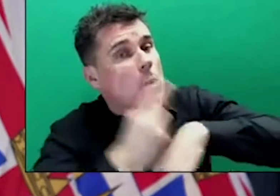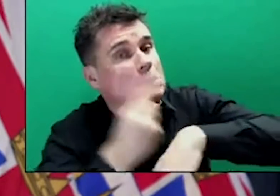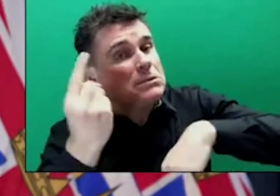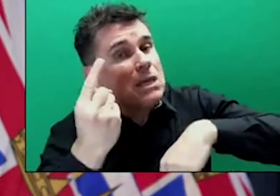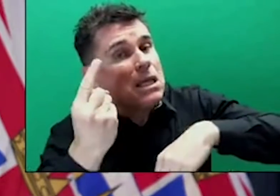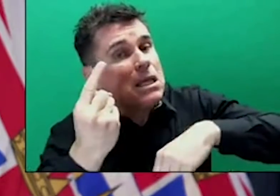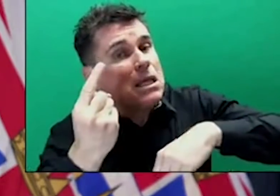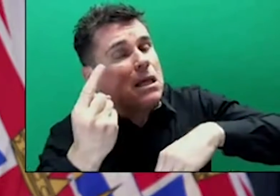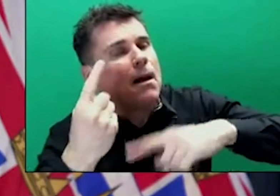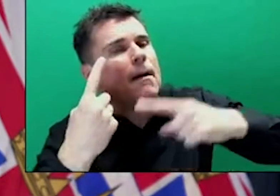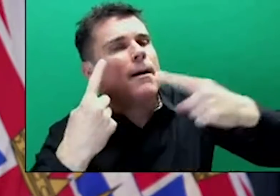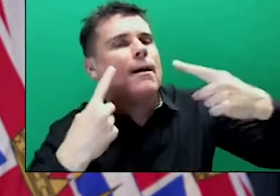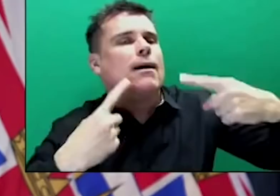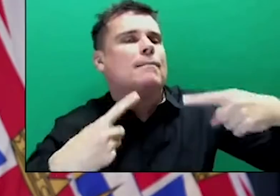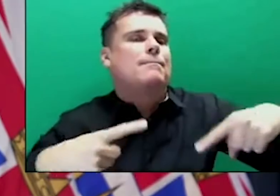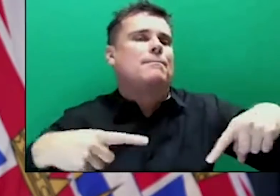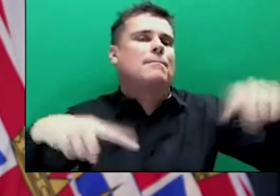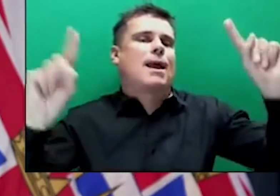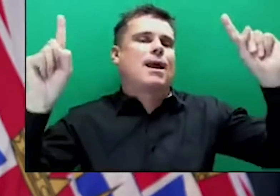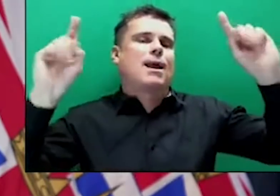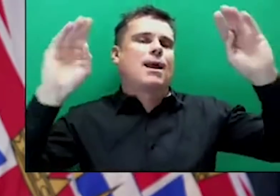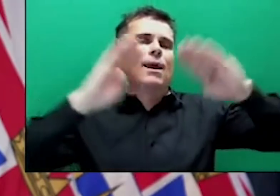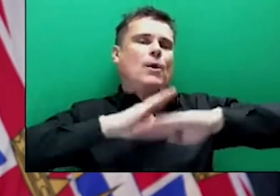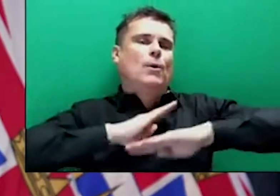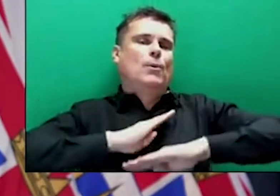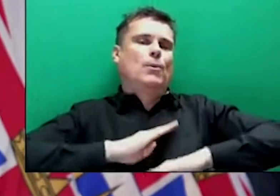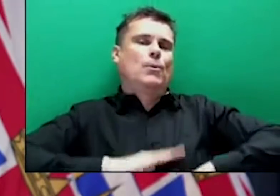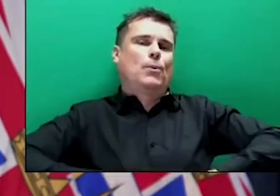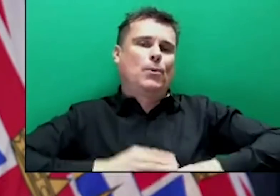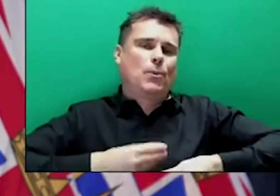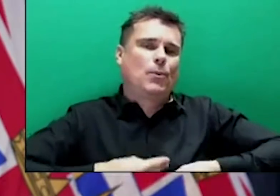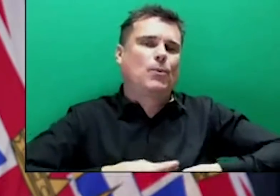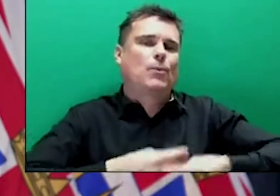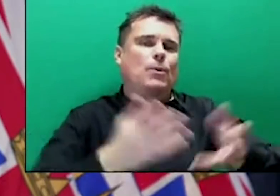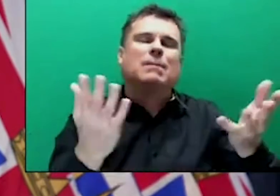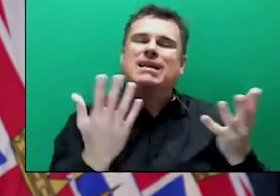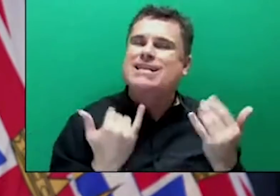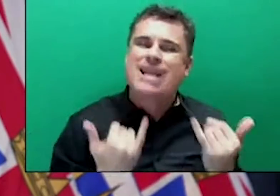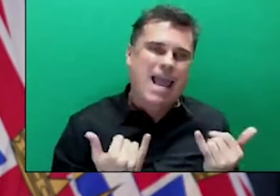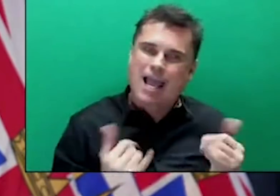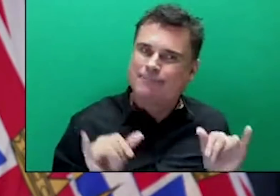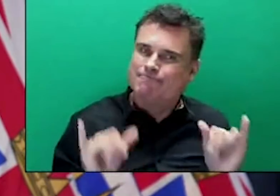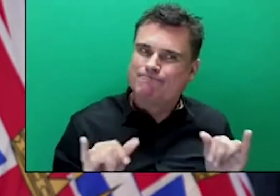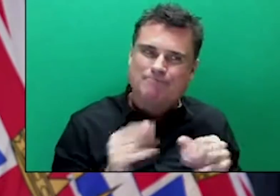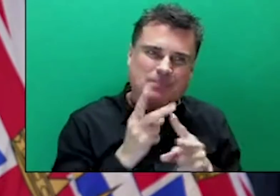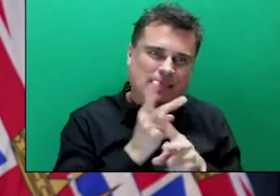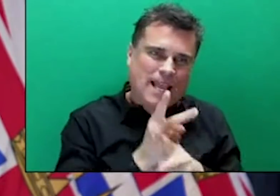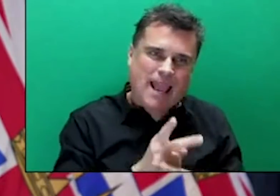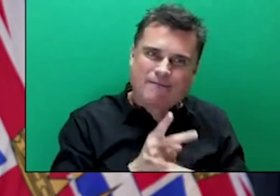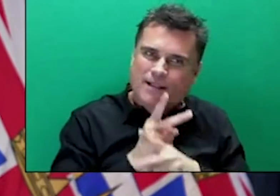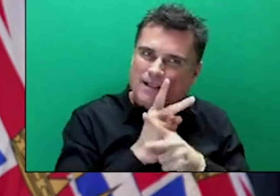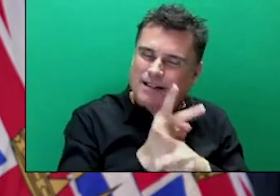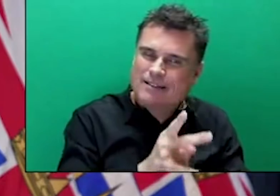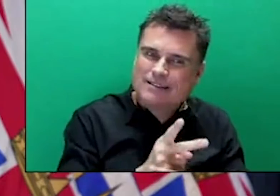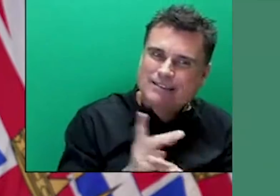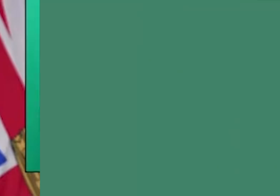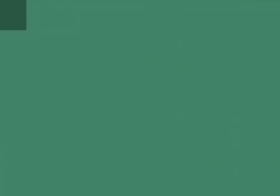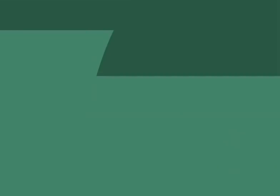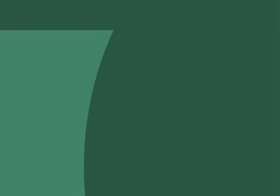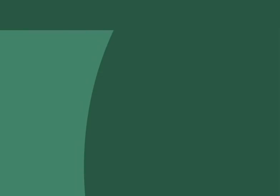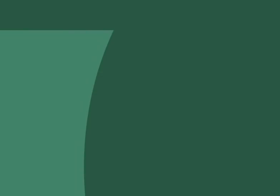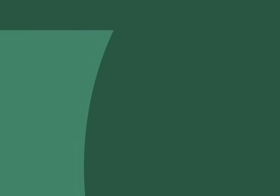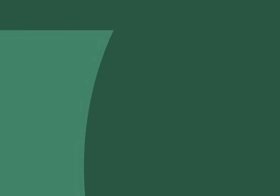we prevent people from dying until we have this protection for them here in our communities and across the province.